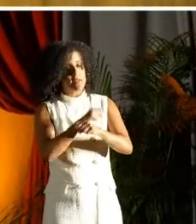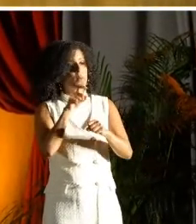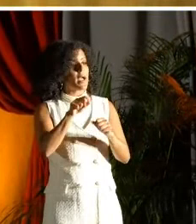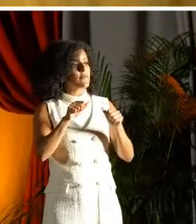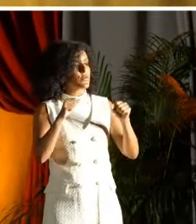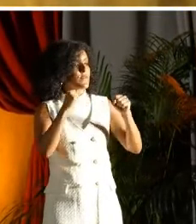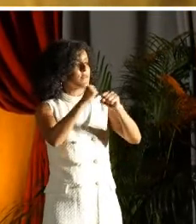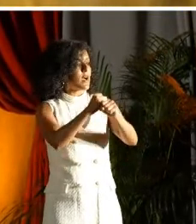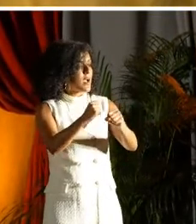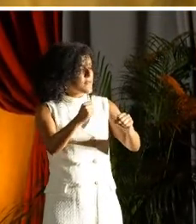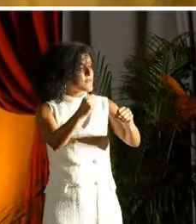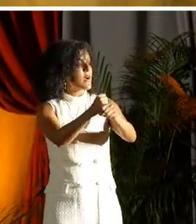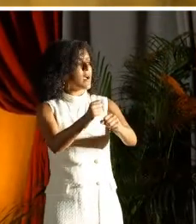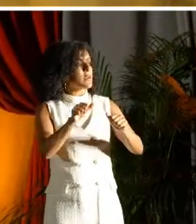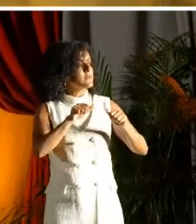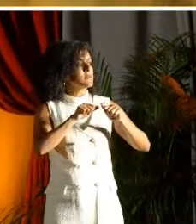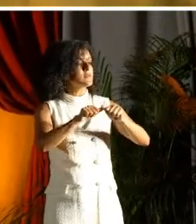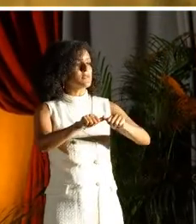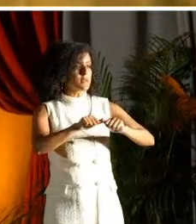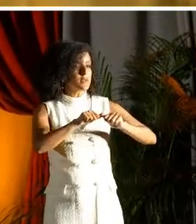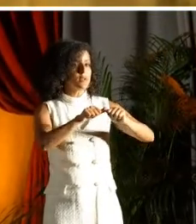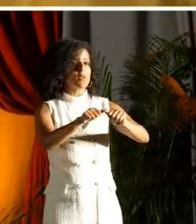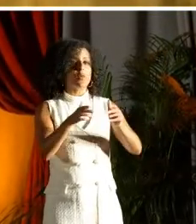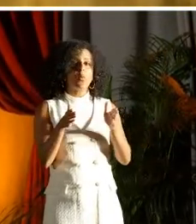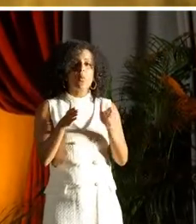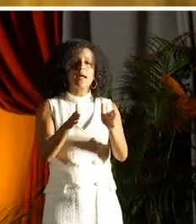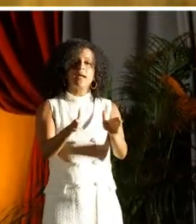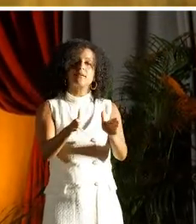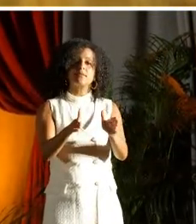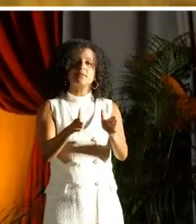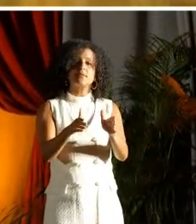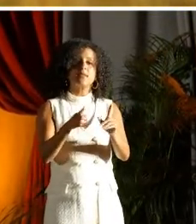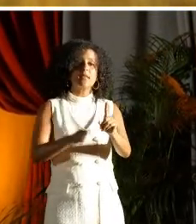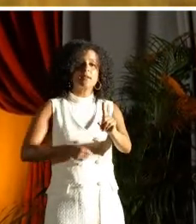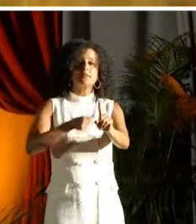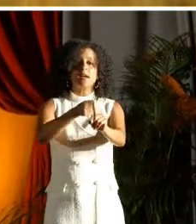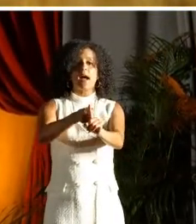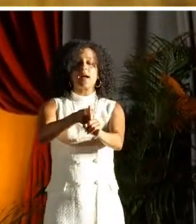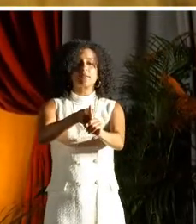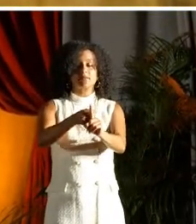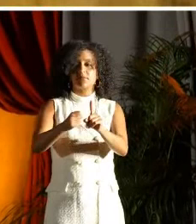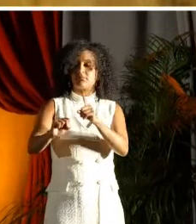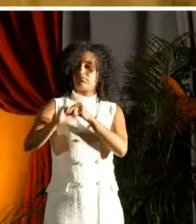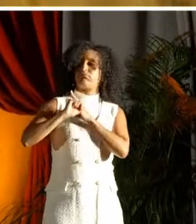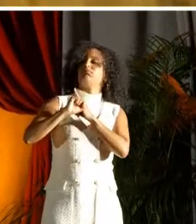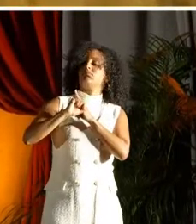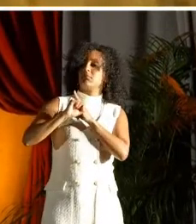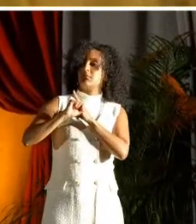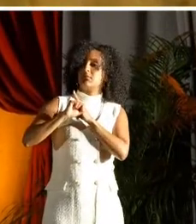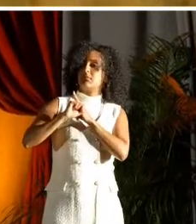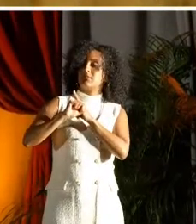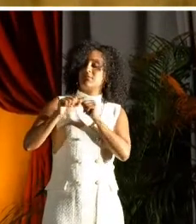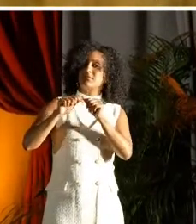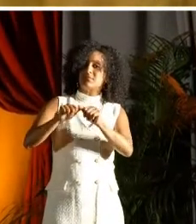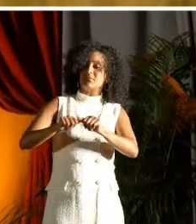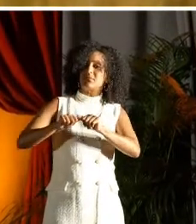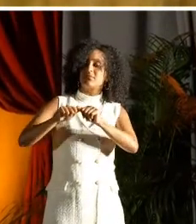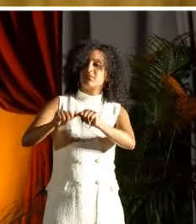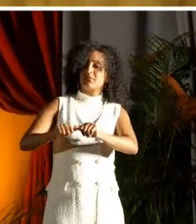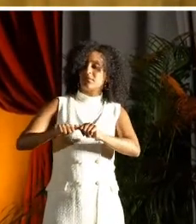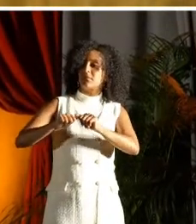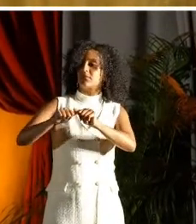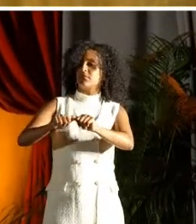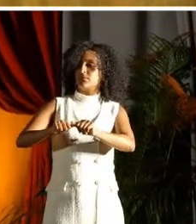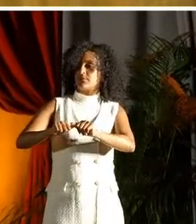refight, the ways in which the attacks on our progress persist, but also the new fronts.